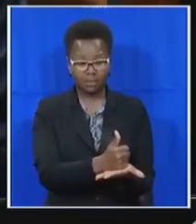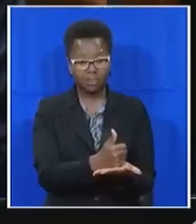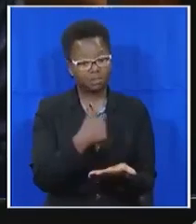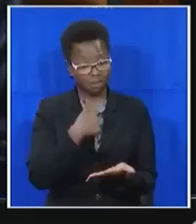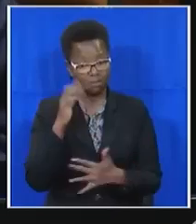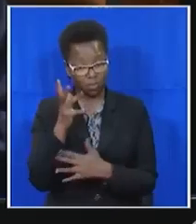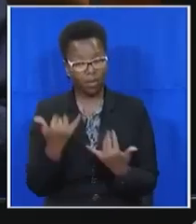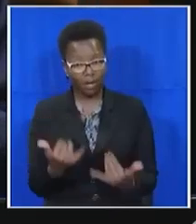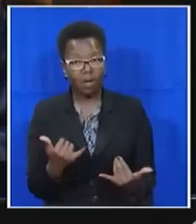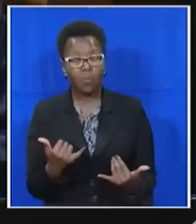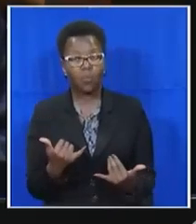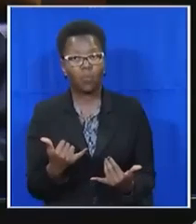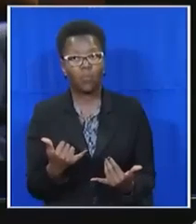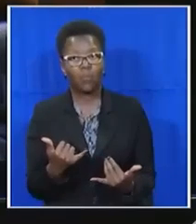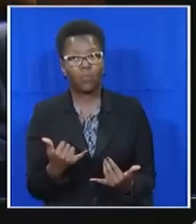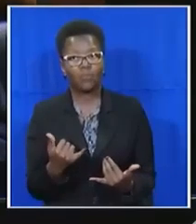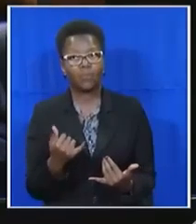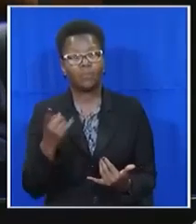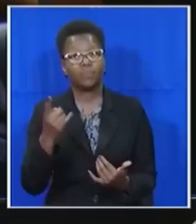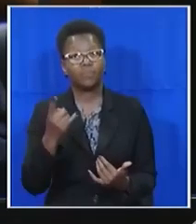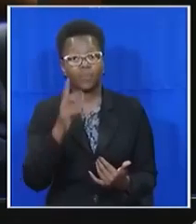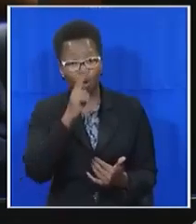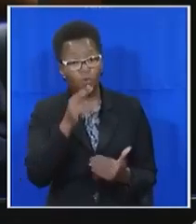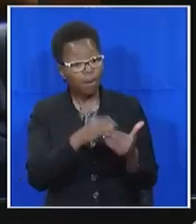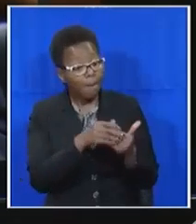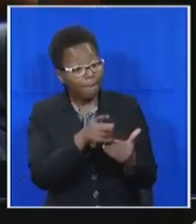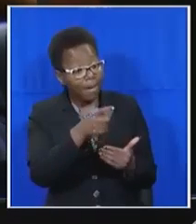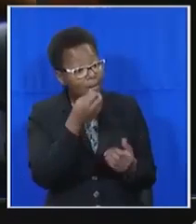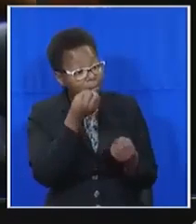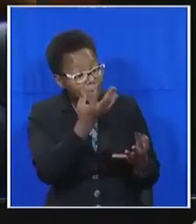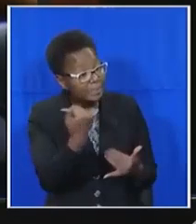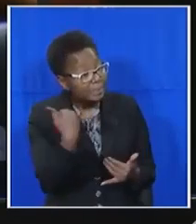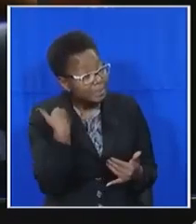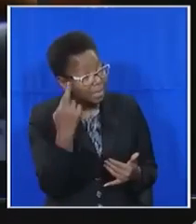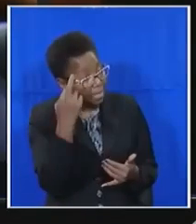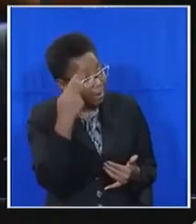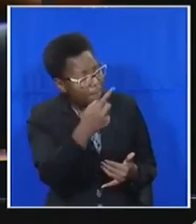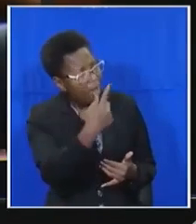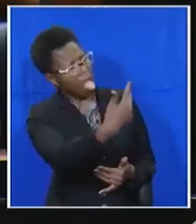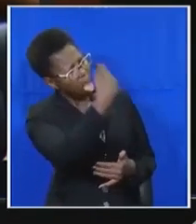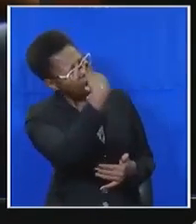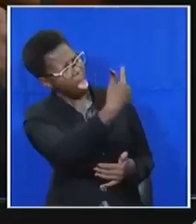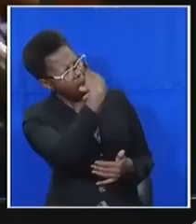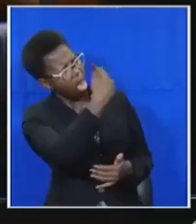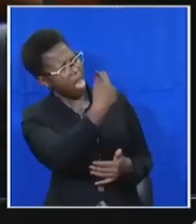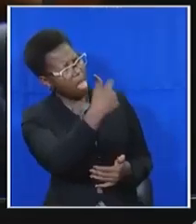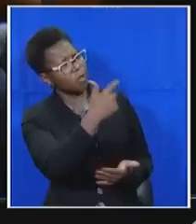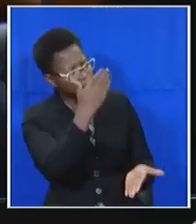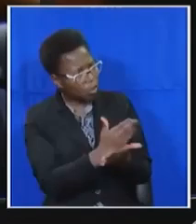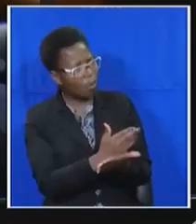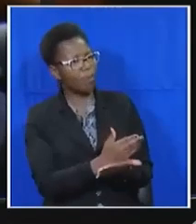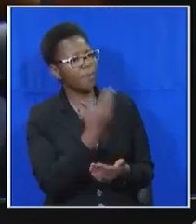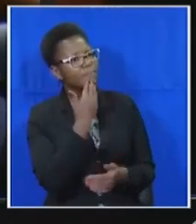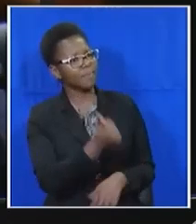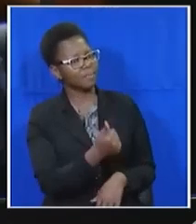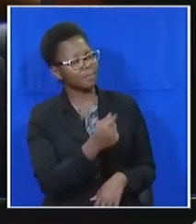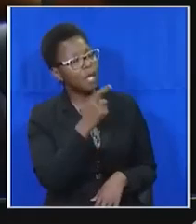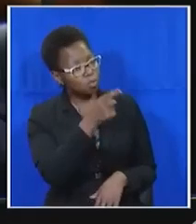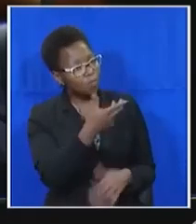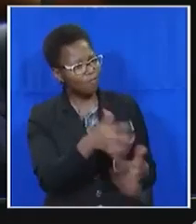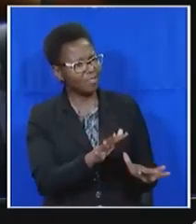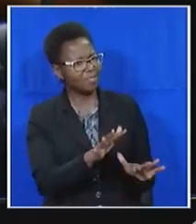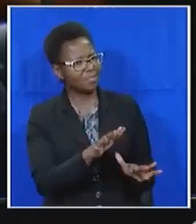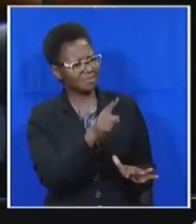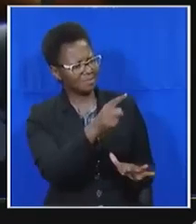talking. Honorable member, I told you yesterday that you must stop screaming at the House, at anybody in the House here.